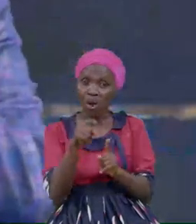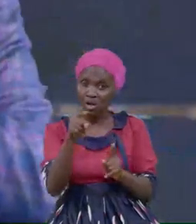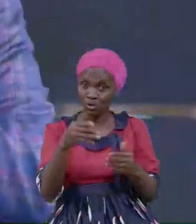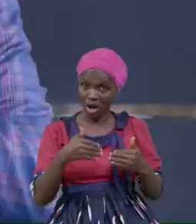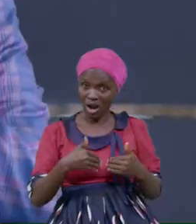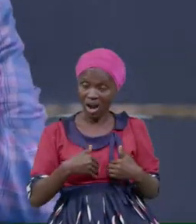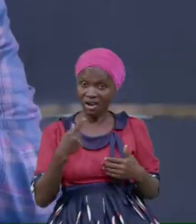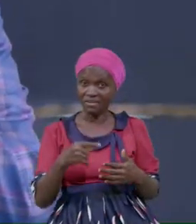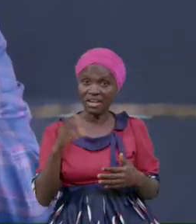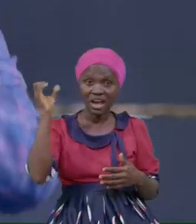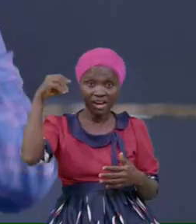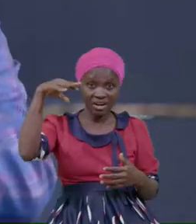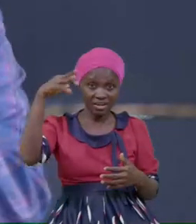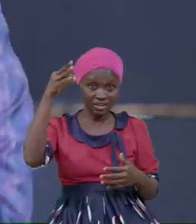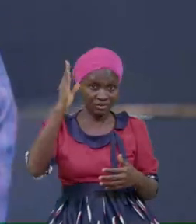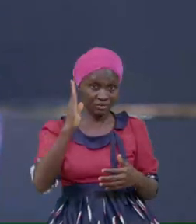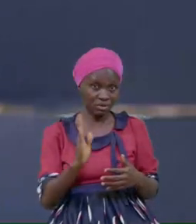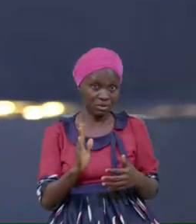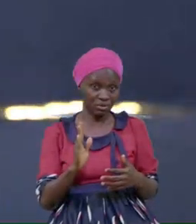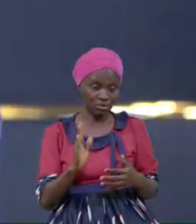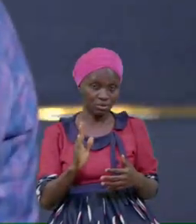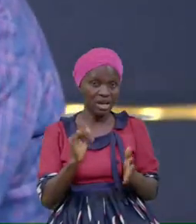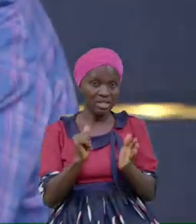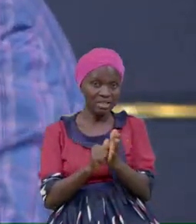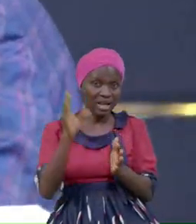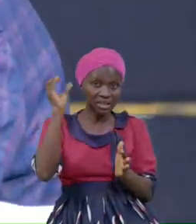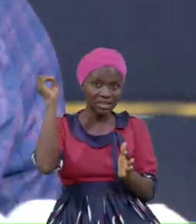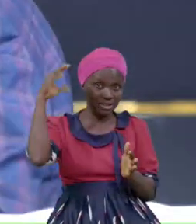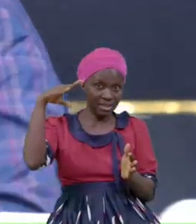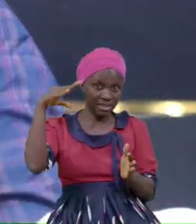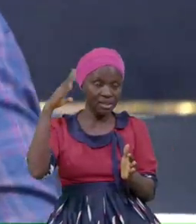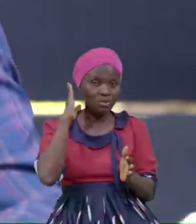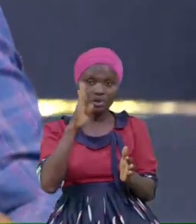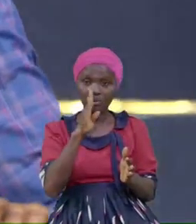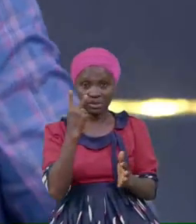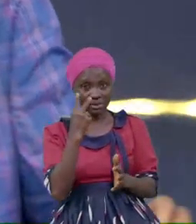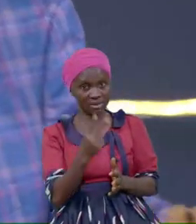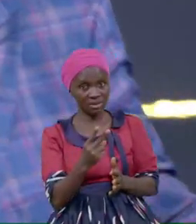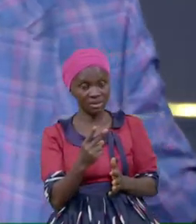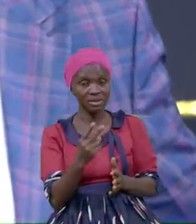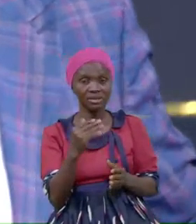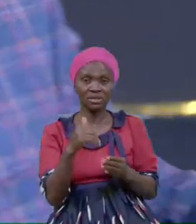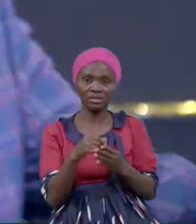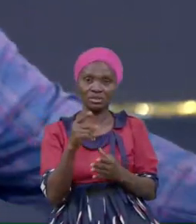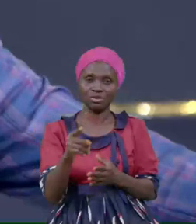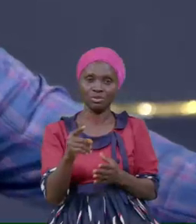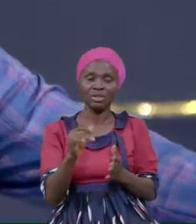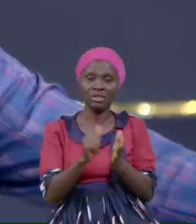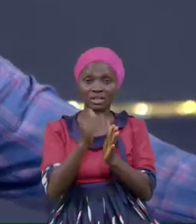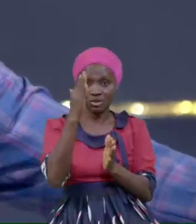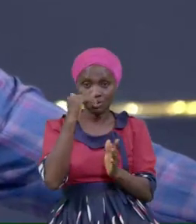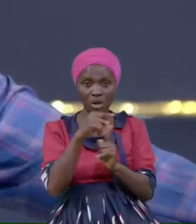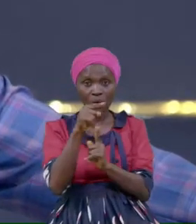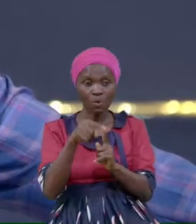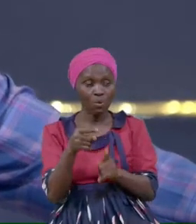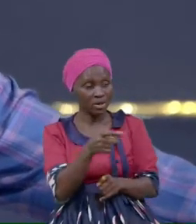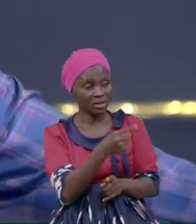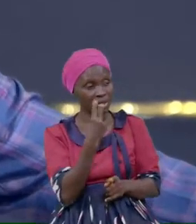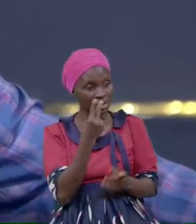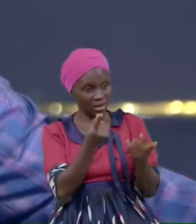of God, that grace will be seen. That's why when he came, he saw